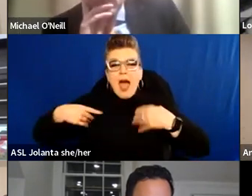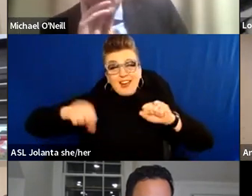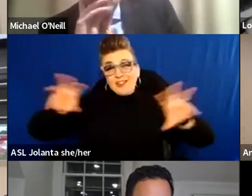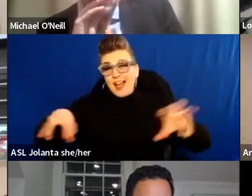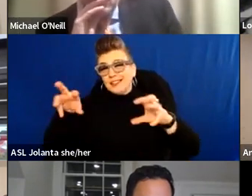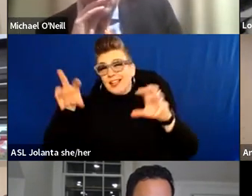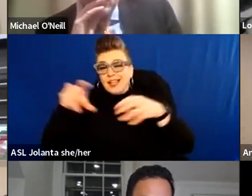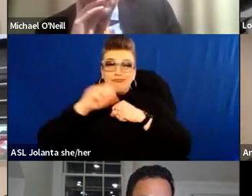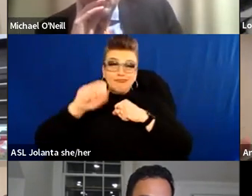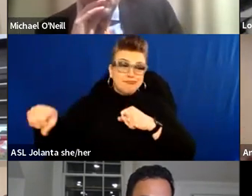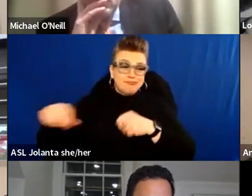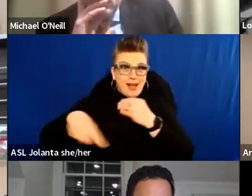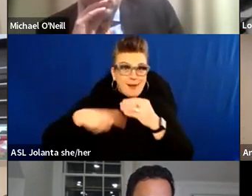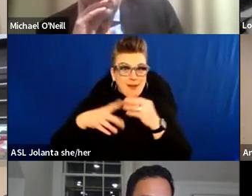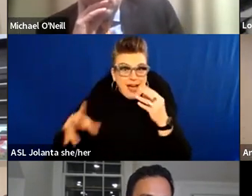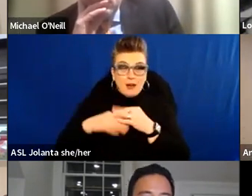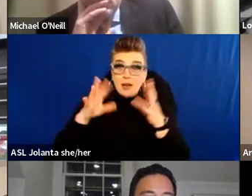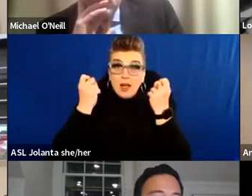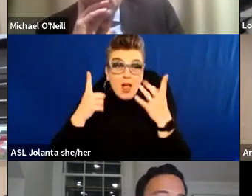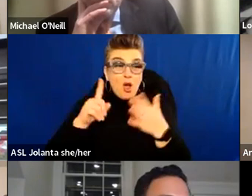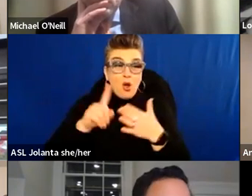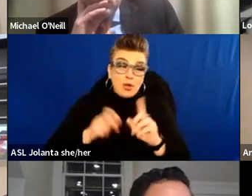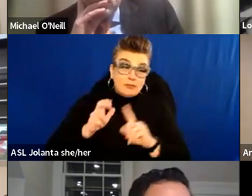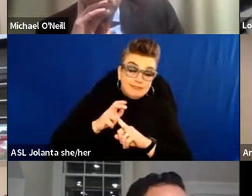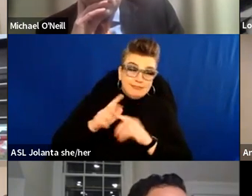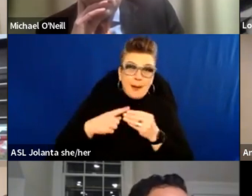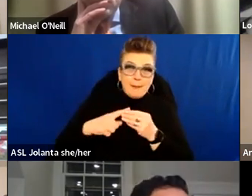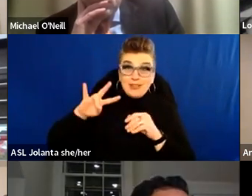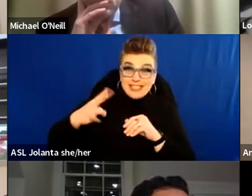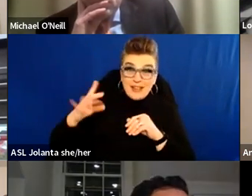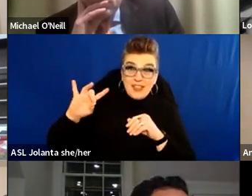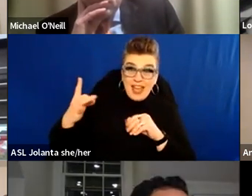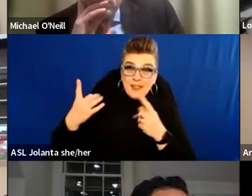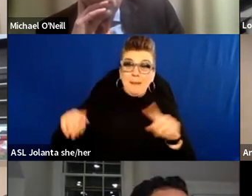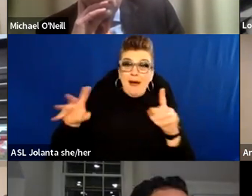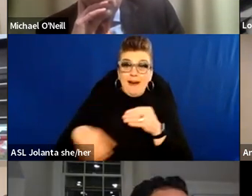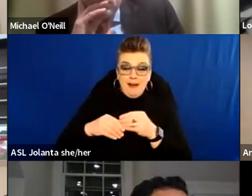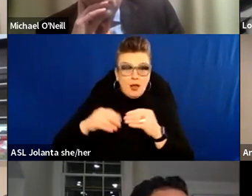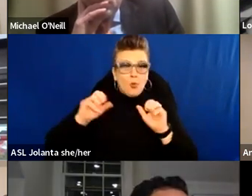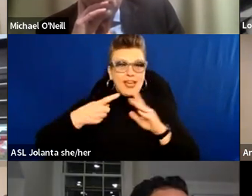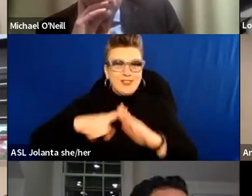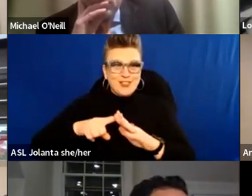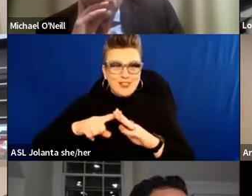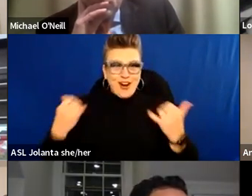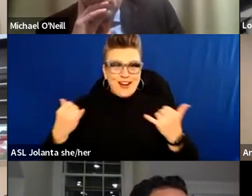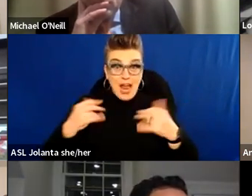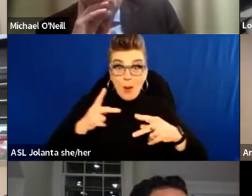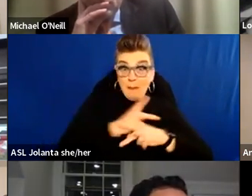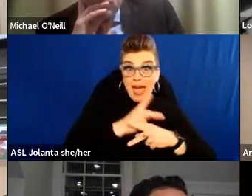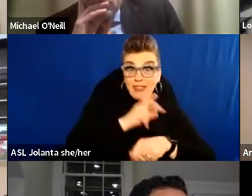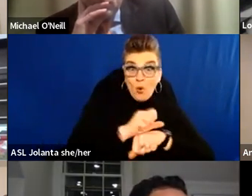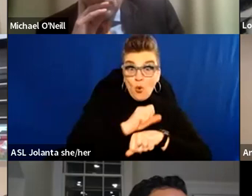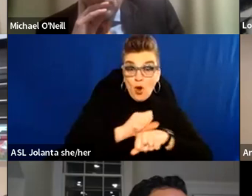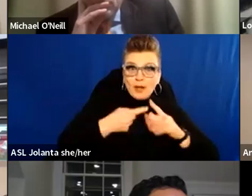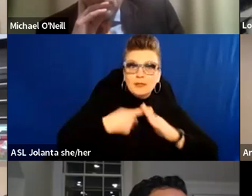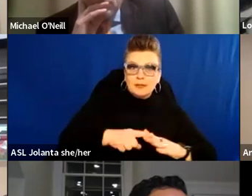about that expansion what's brilliant about the seventh and eighth grade coming to brighton is we can start that work in math and seventh grade we